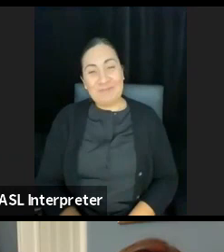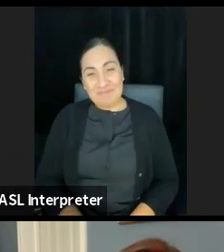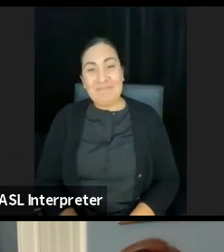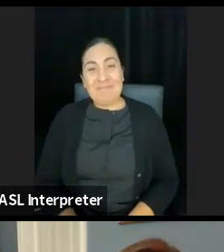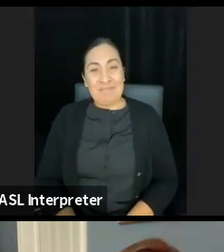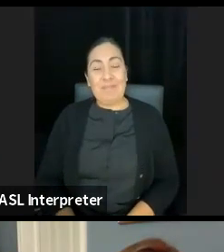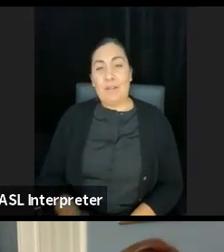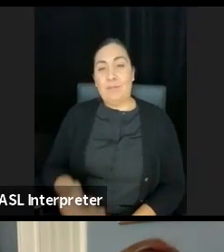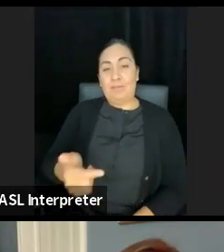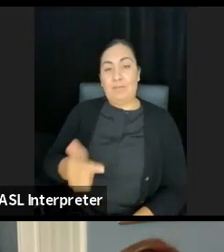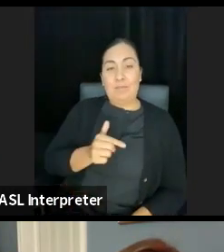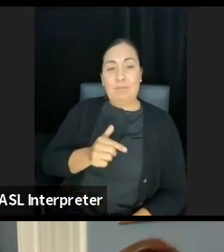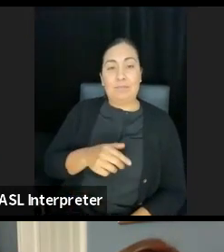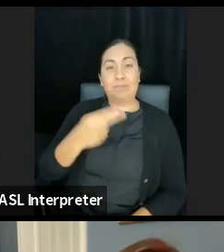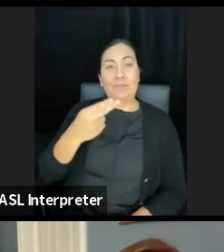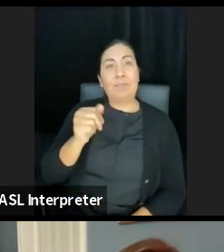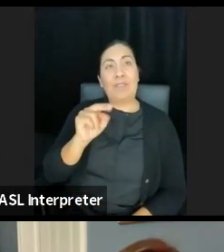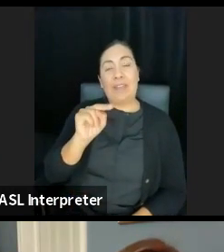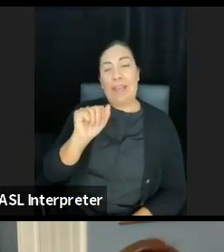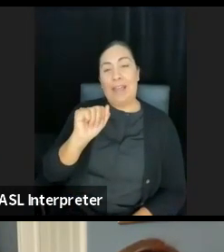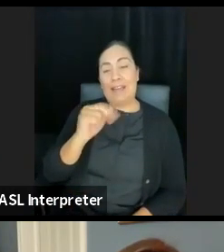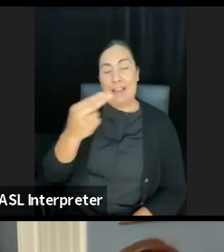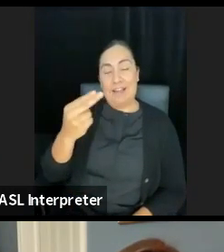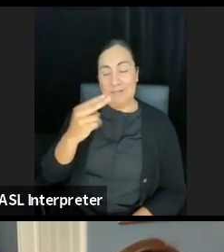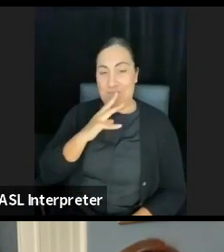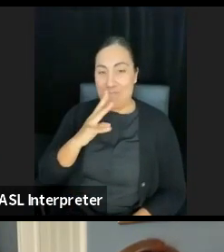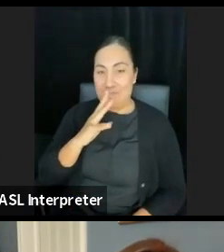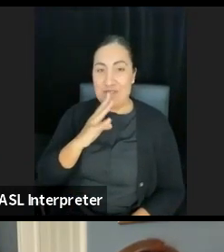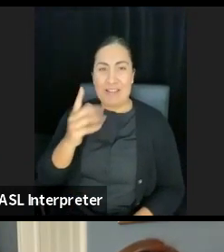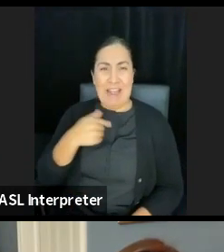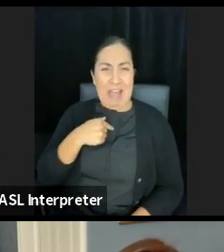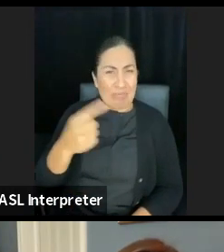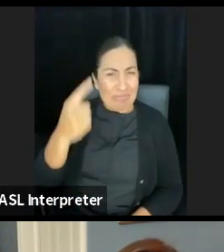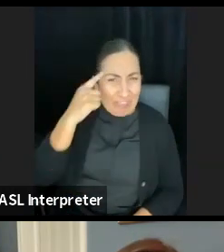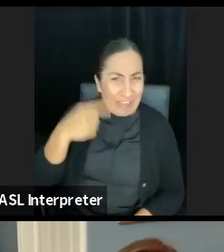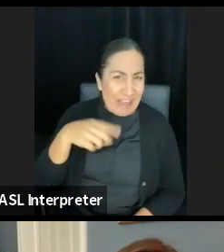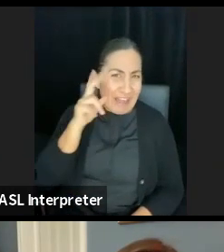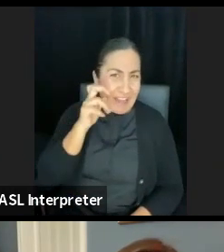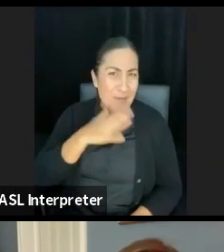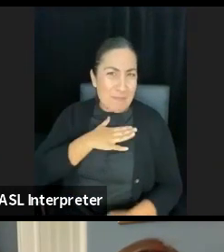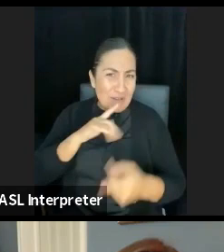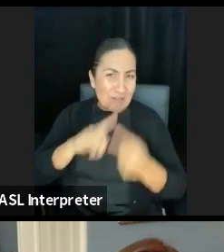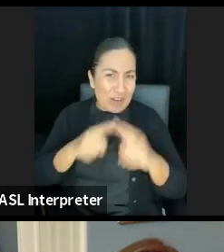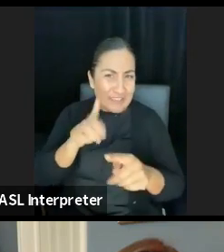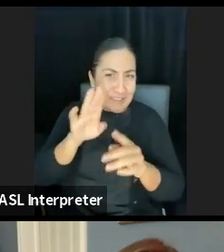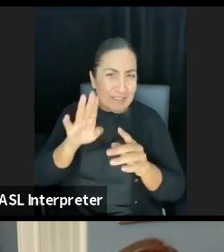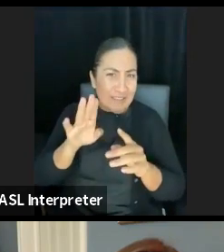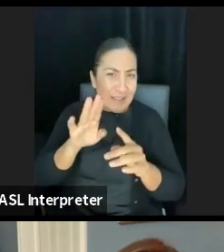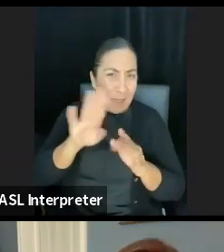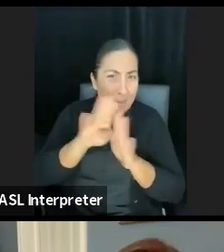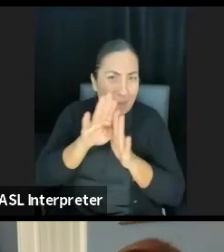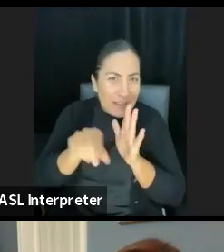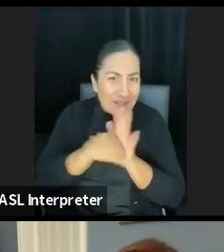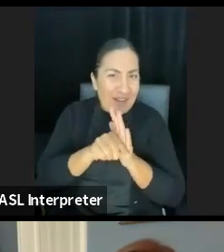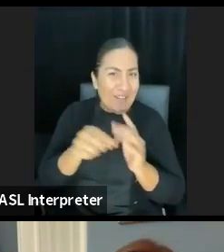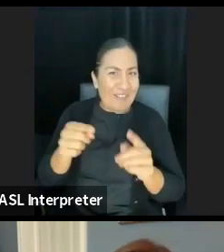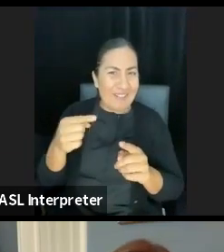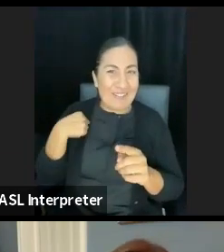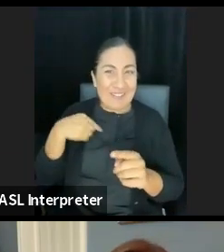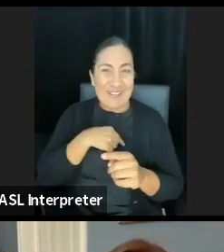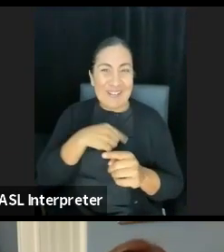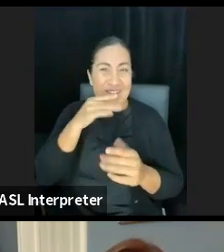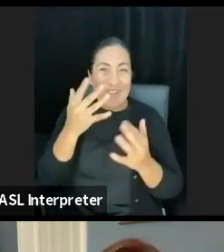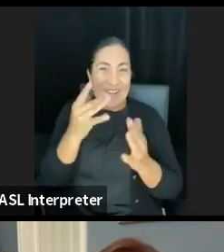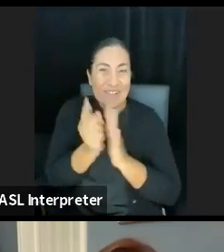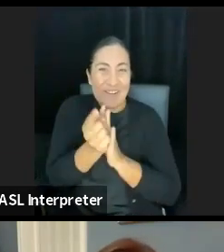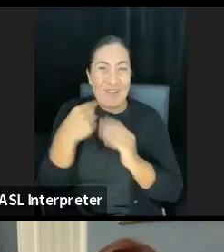think I hear my friends in the background already, Rachel. So we'll wait that moment where we can wave to them. Great. Hi, will you round us